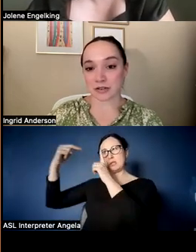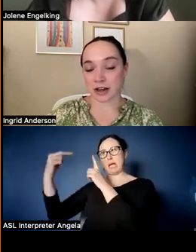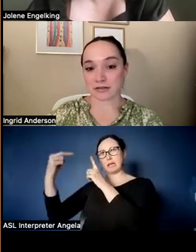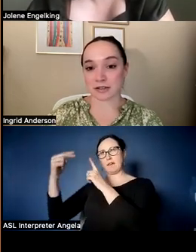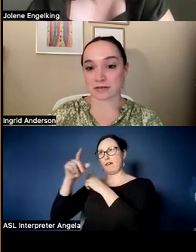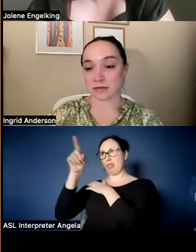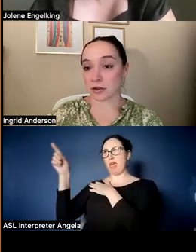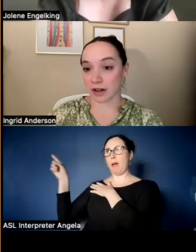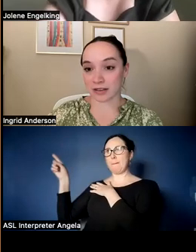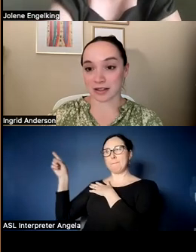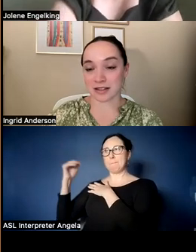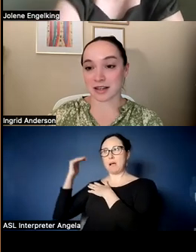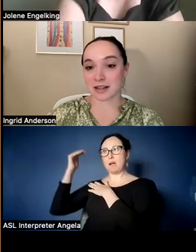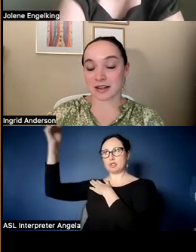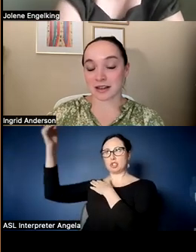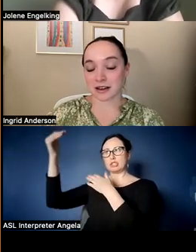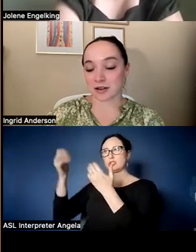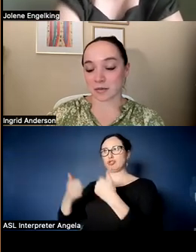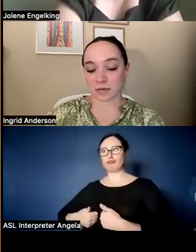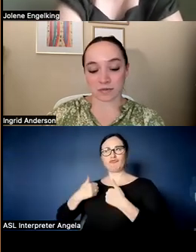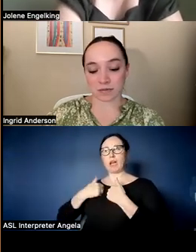having survived, violence,